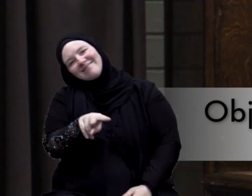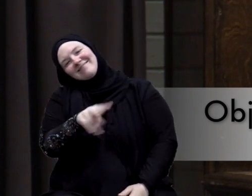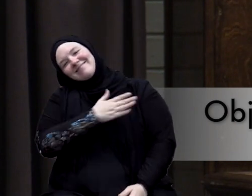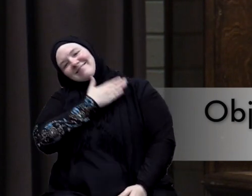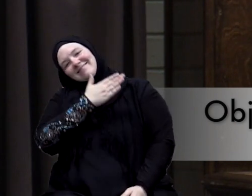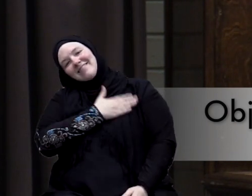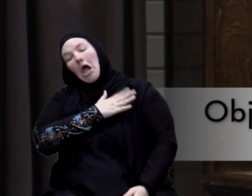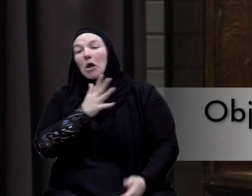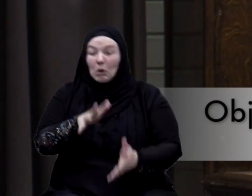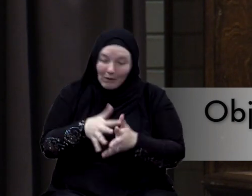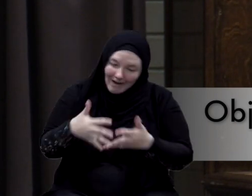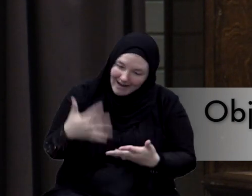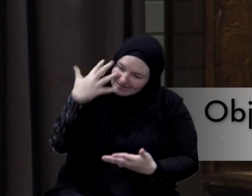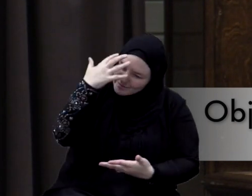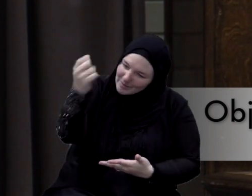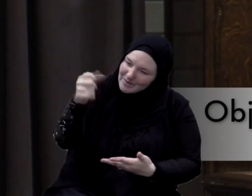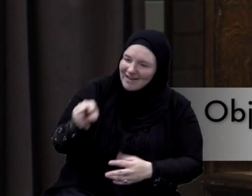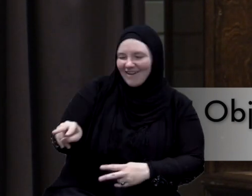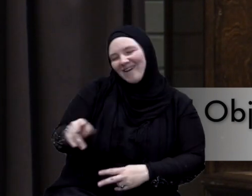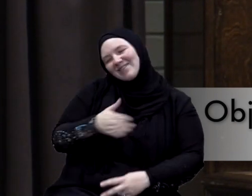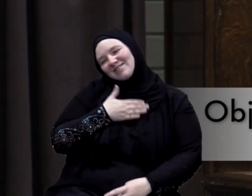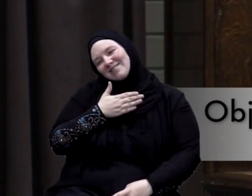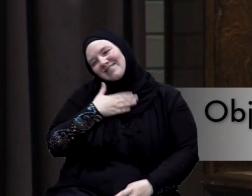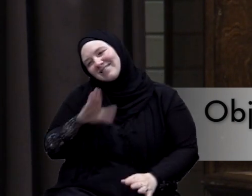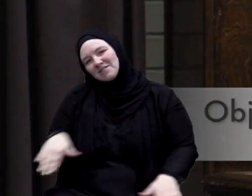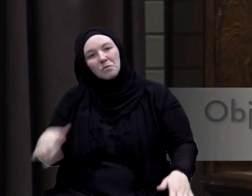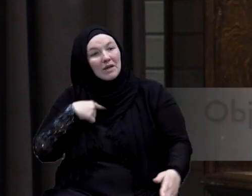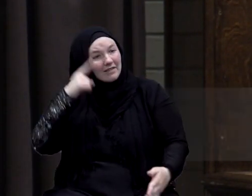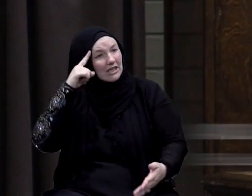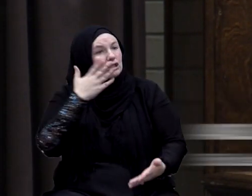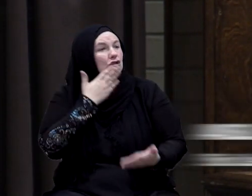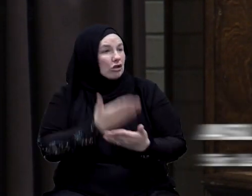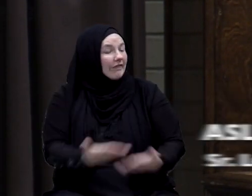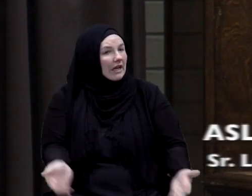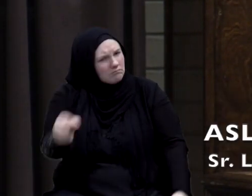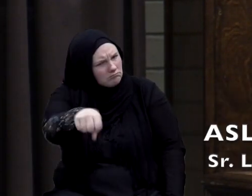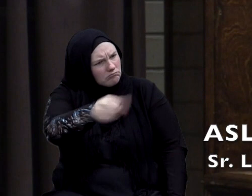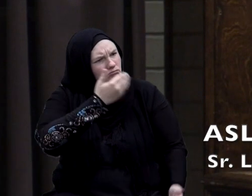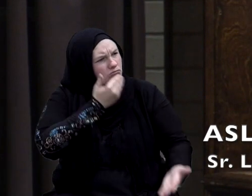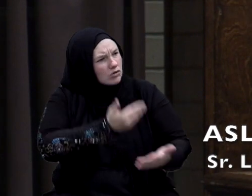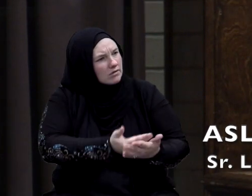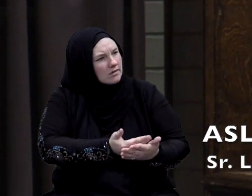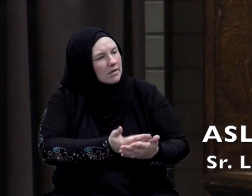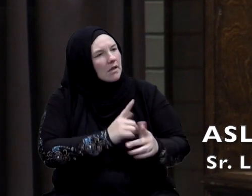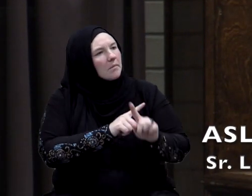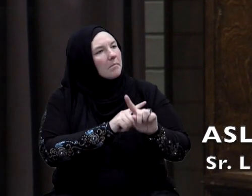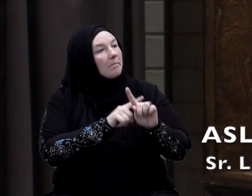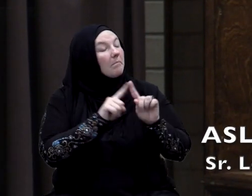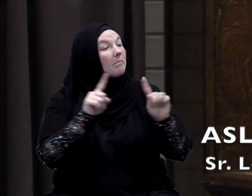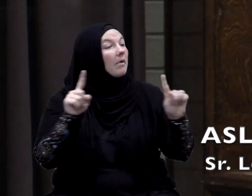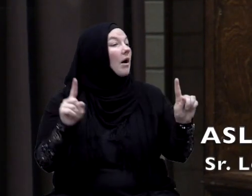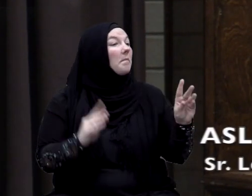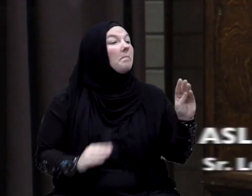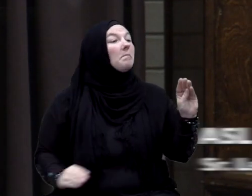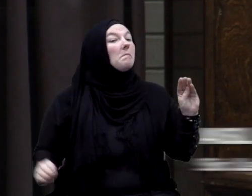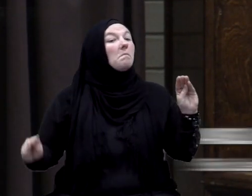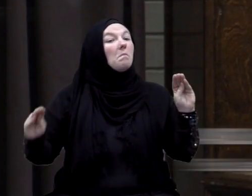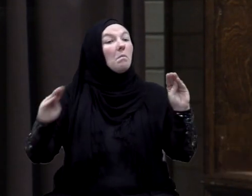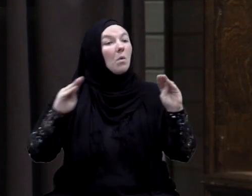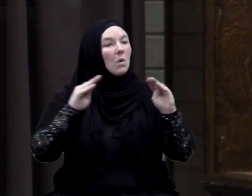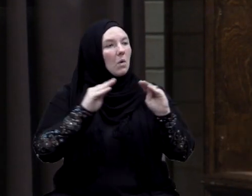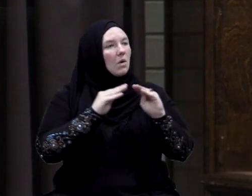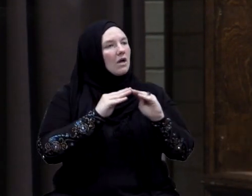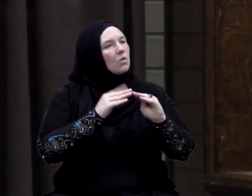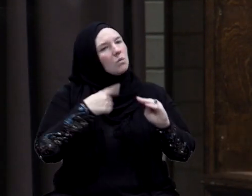children memorizing the Quran, and we think that this is a good thing, which it is. But much more than this is,